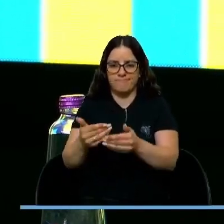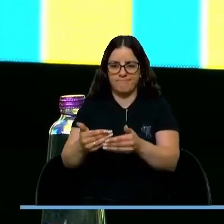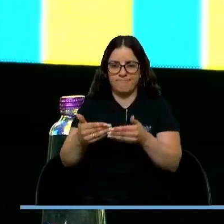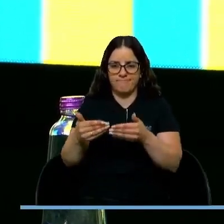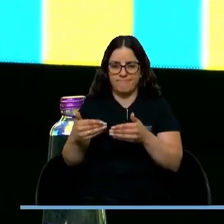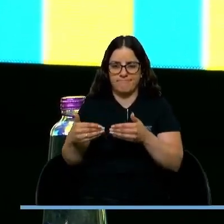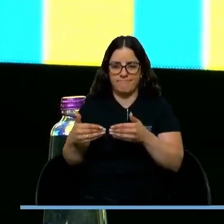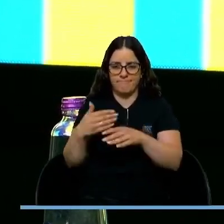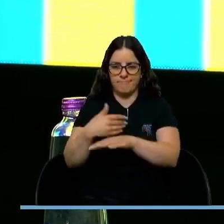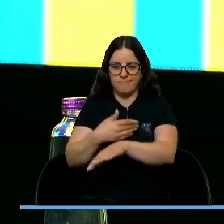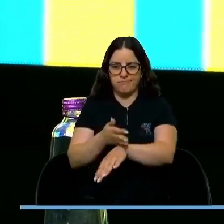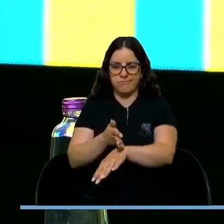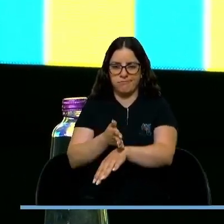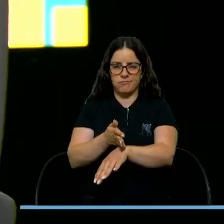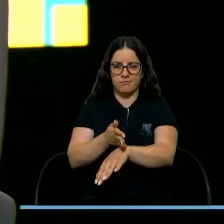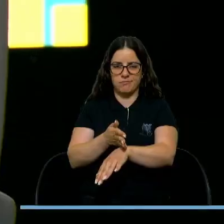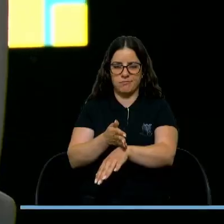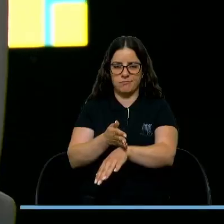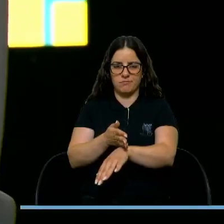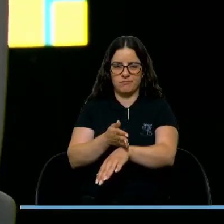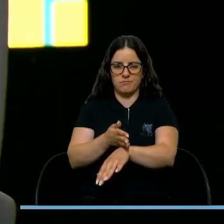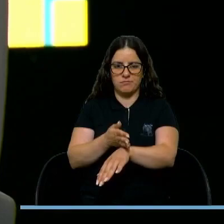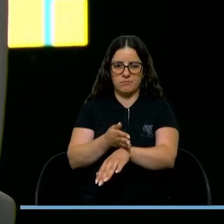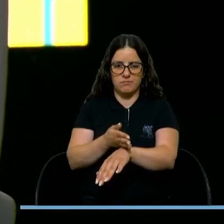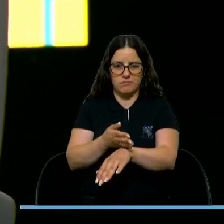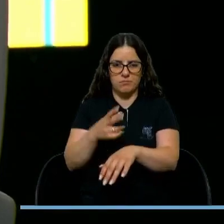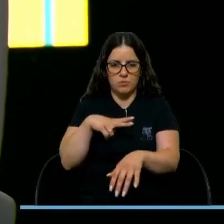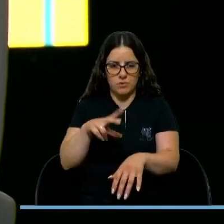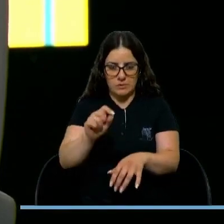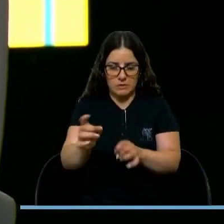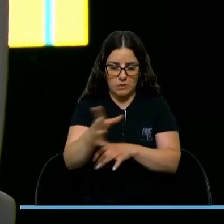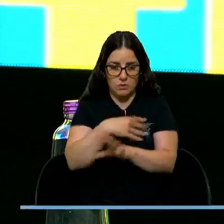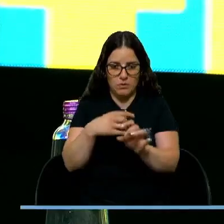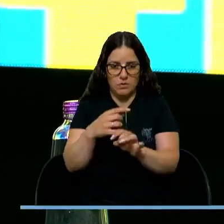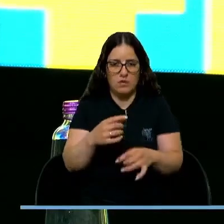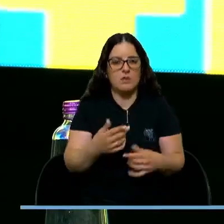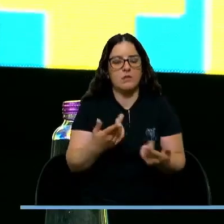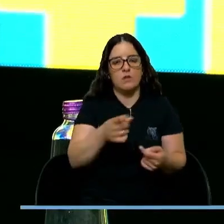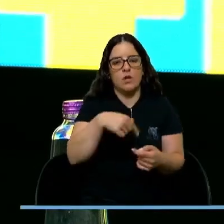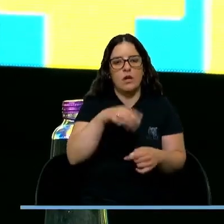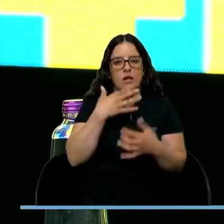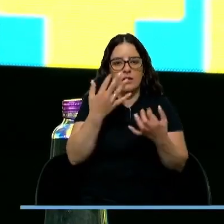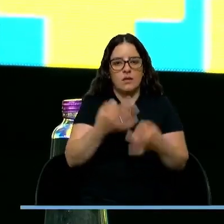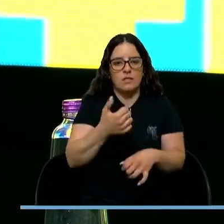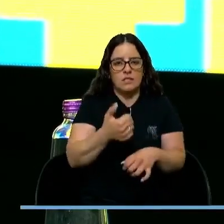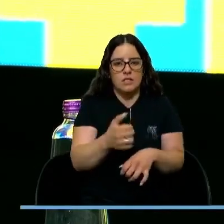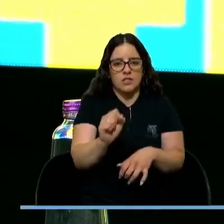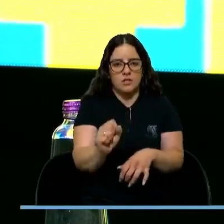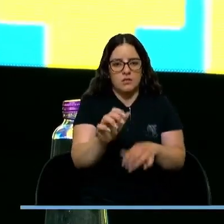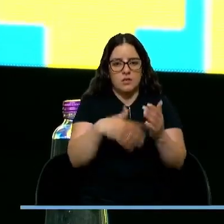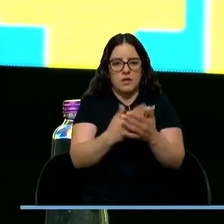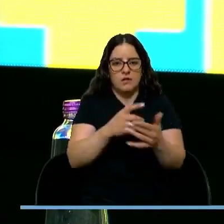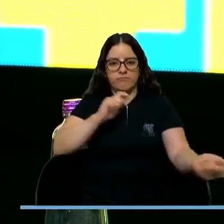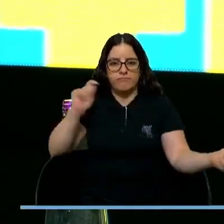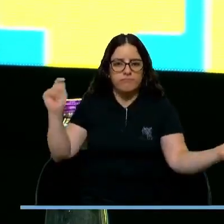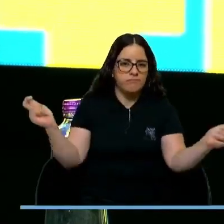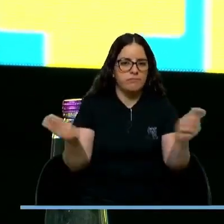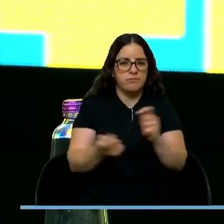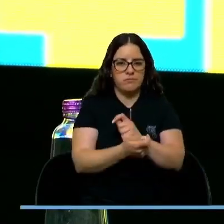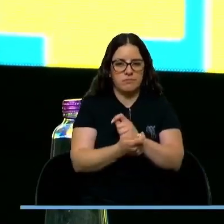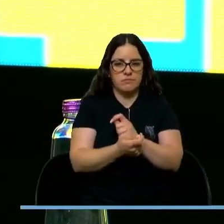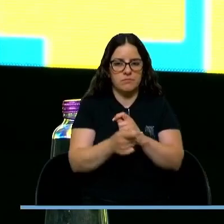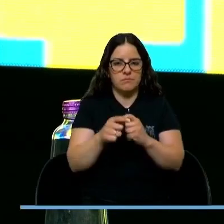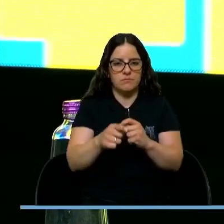lagging behind. We believe that 5G will be transformational to catalyzing the net